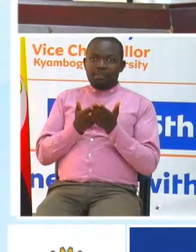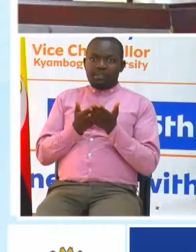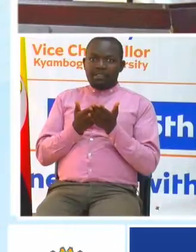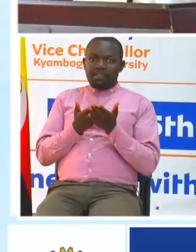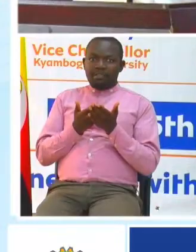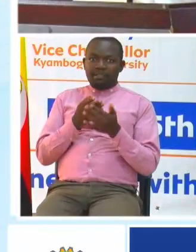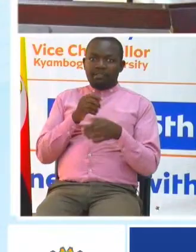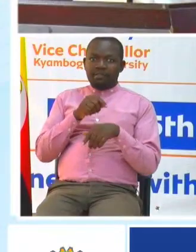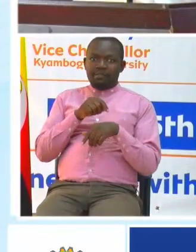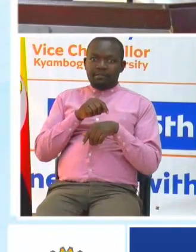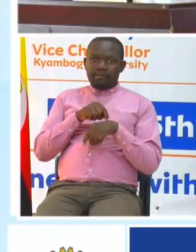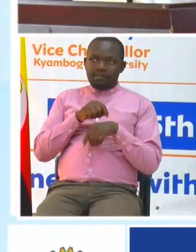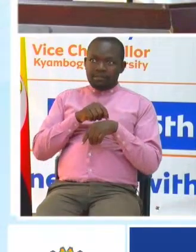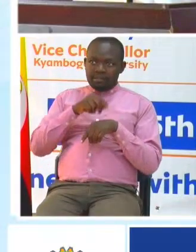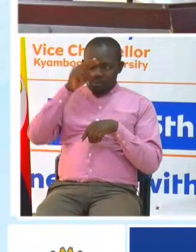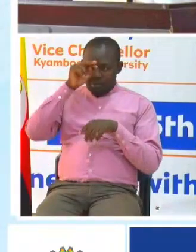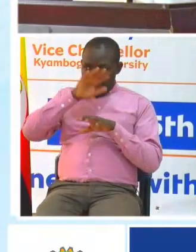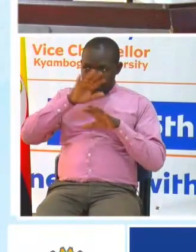graduation. Thank you.